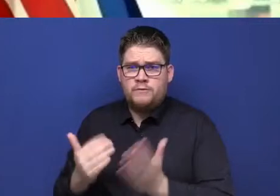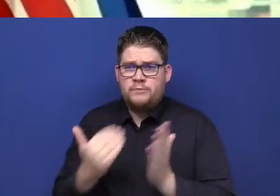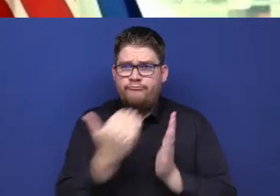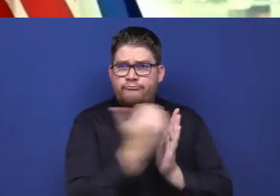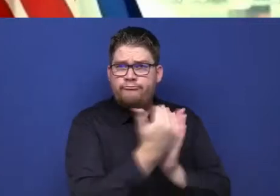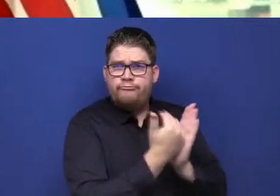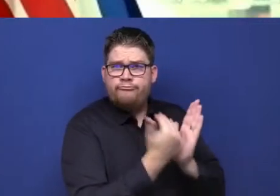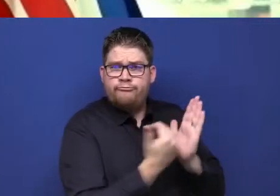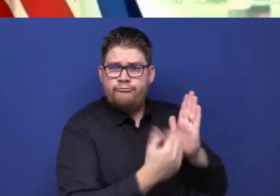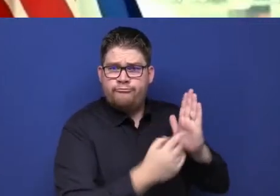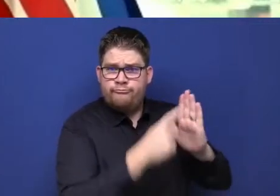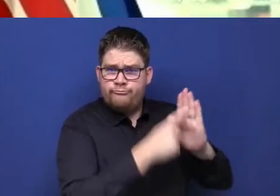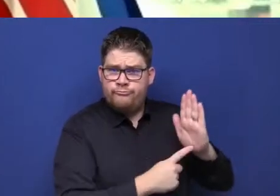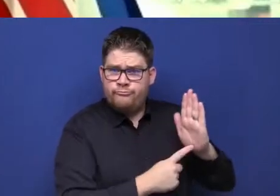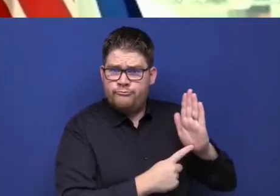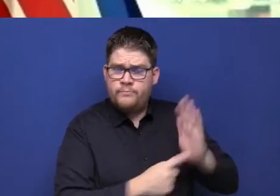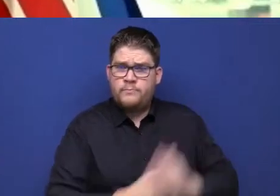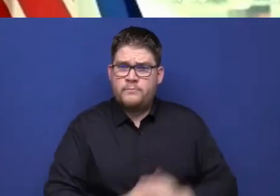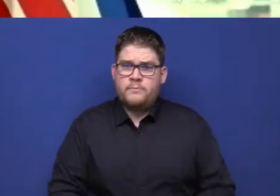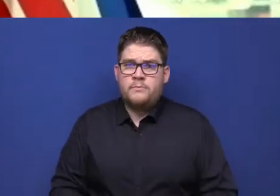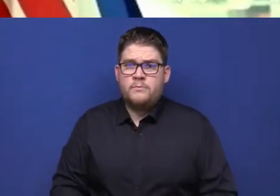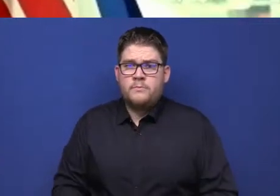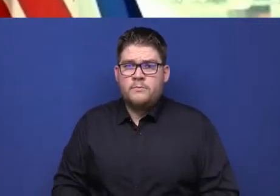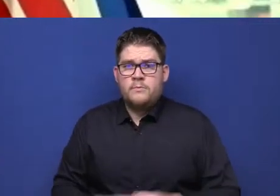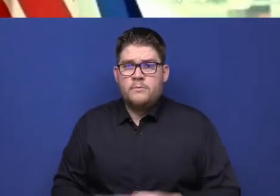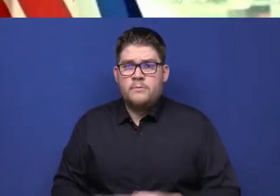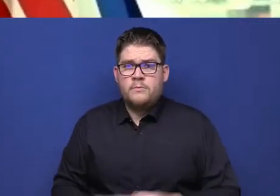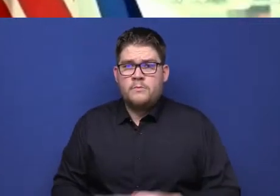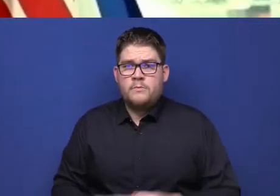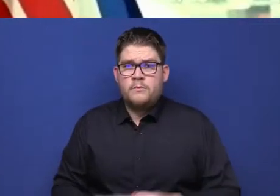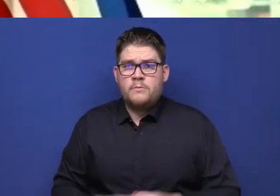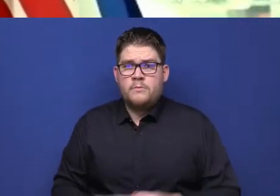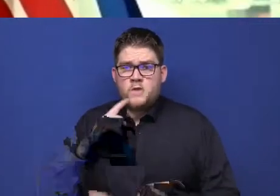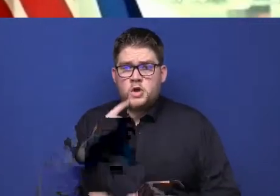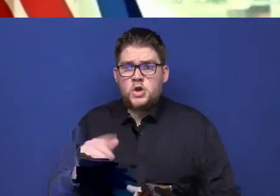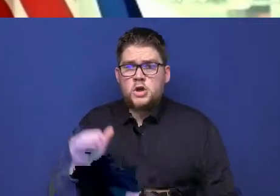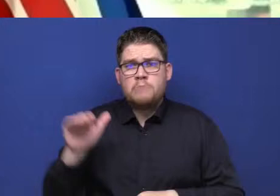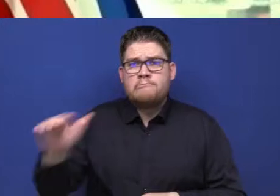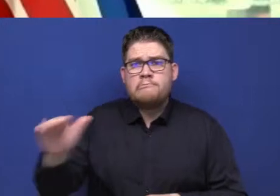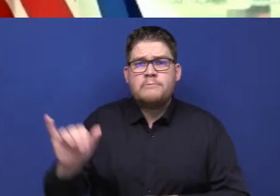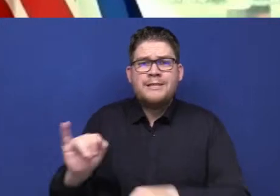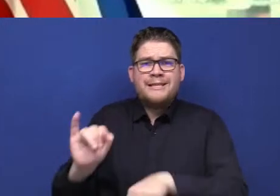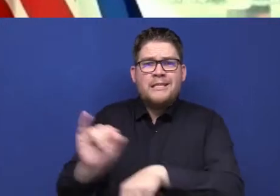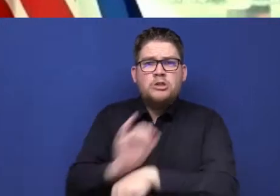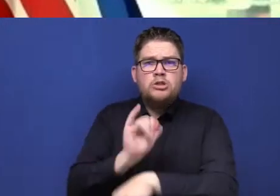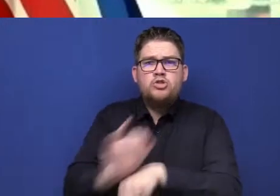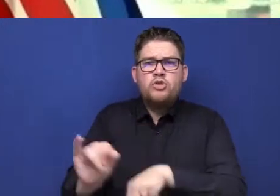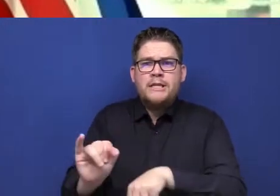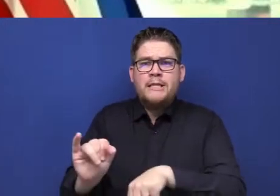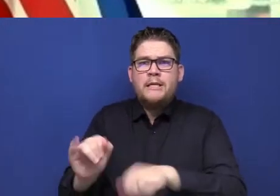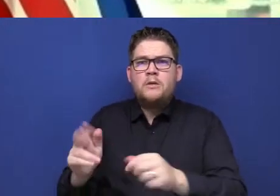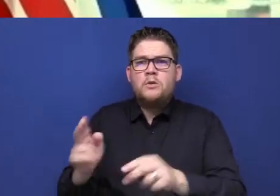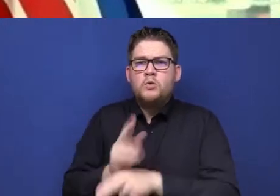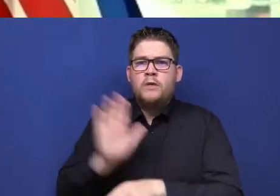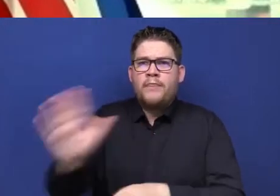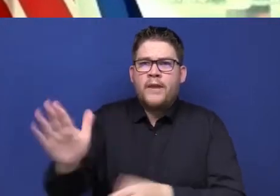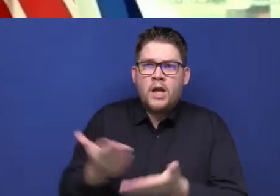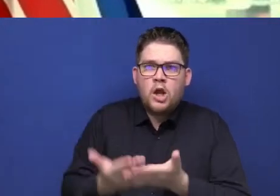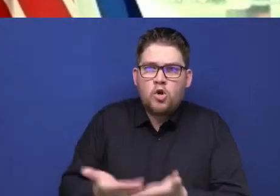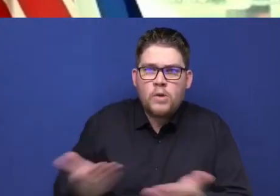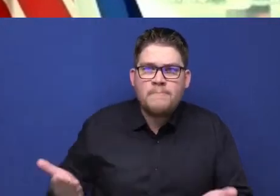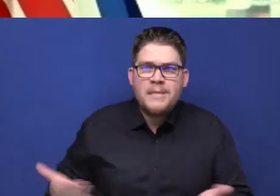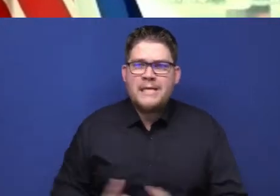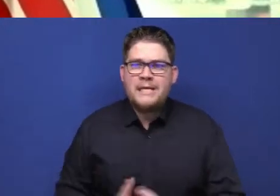the government doesn't have enough resources? What kind of a contract or what kind of help and management do you get from forestry groups when